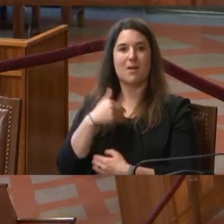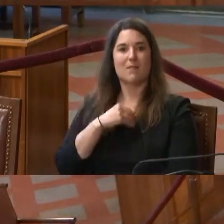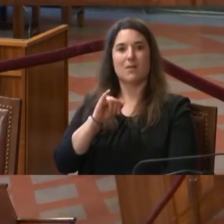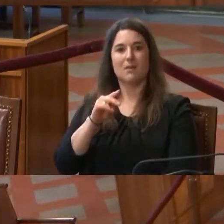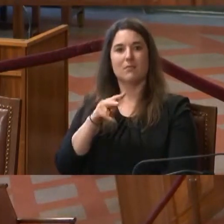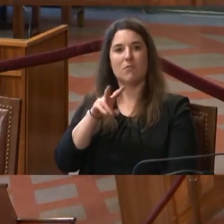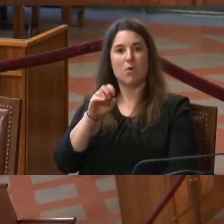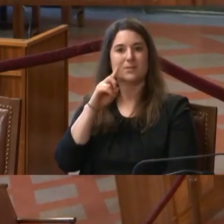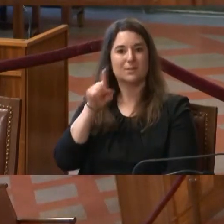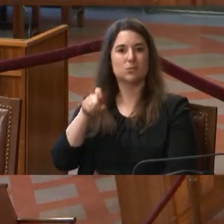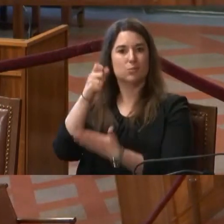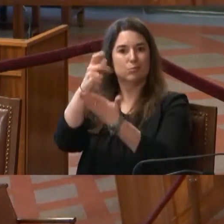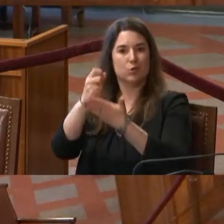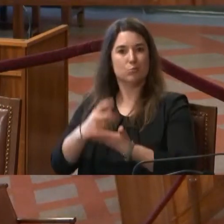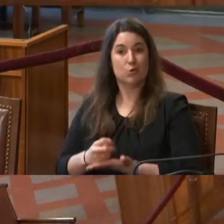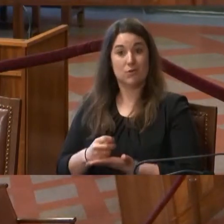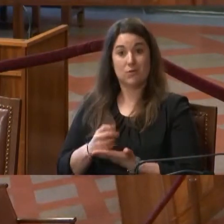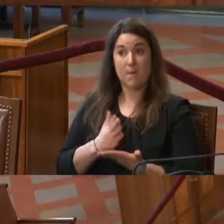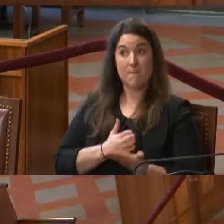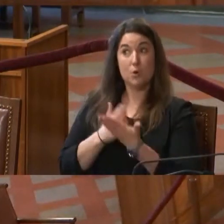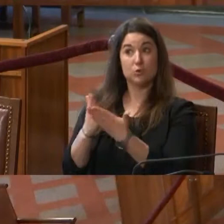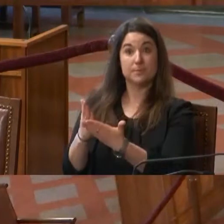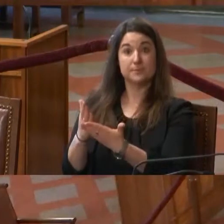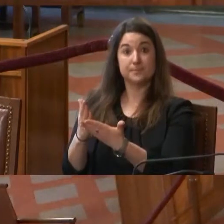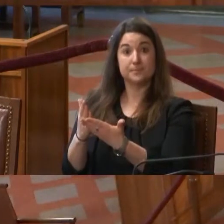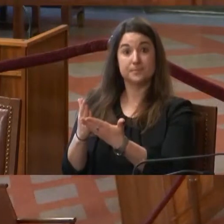for approval. Need a motion?